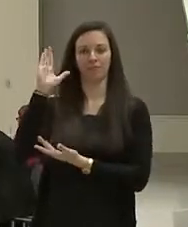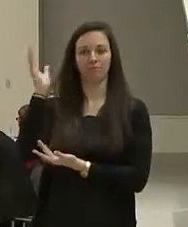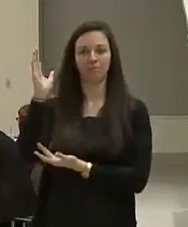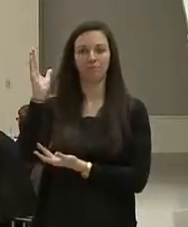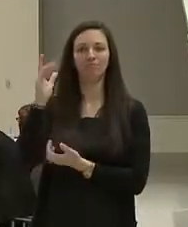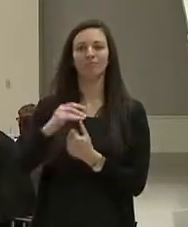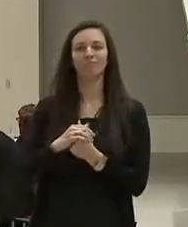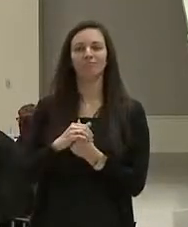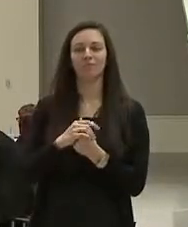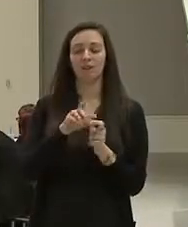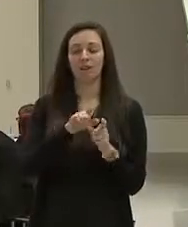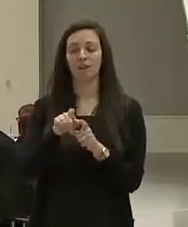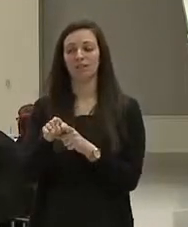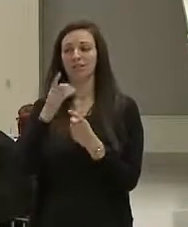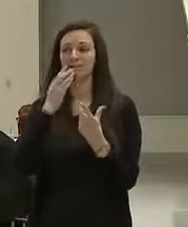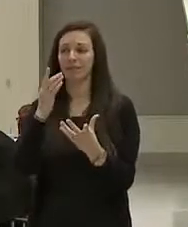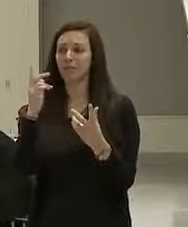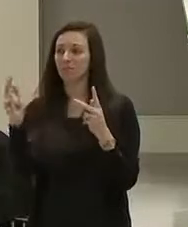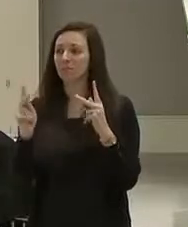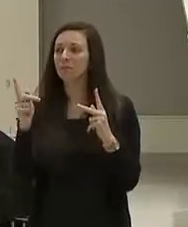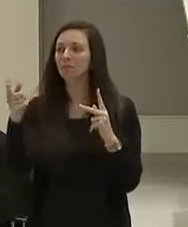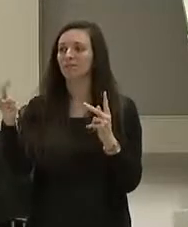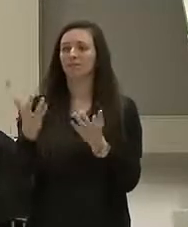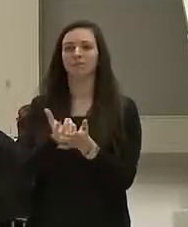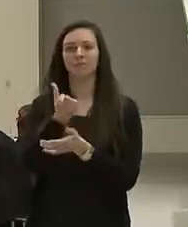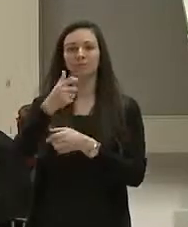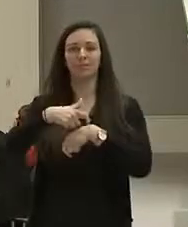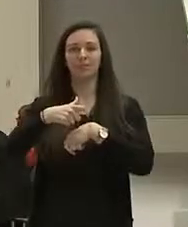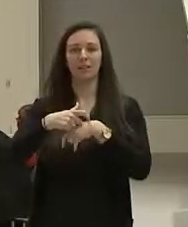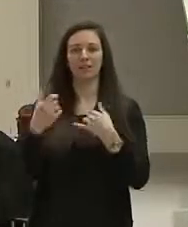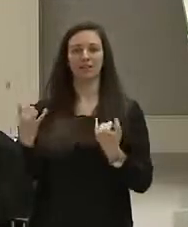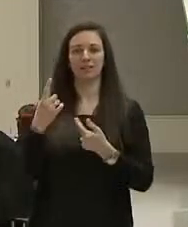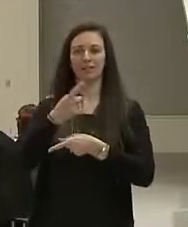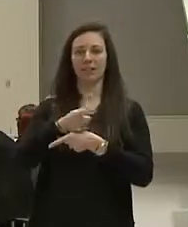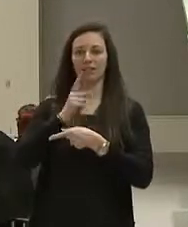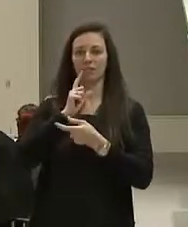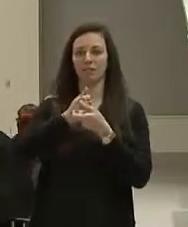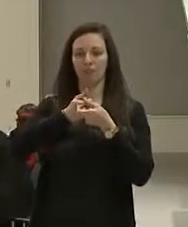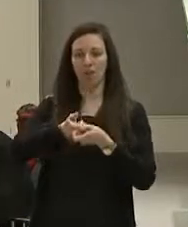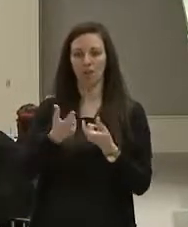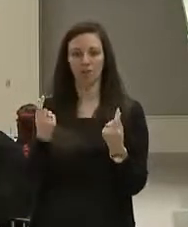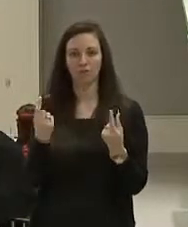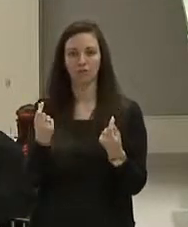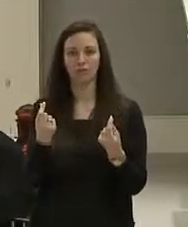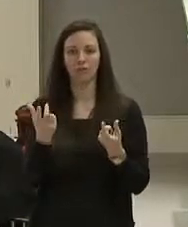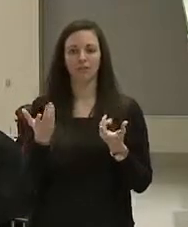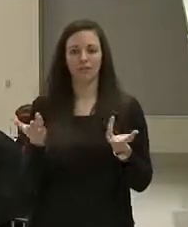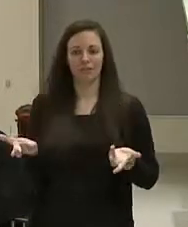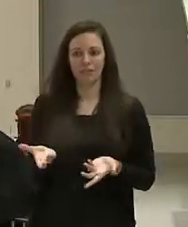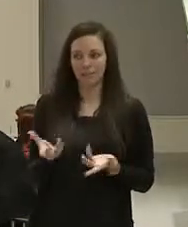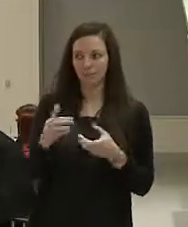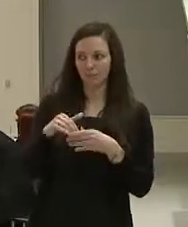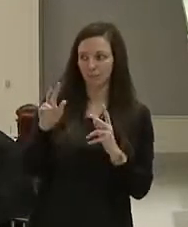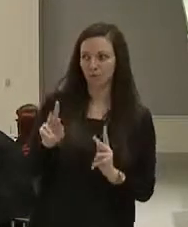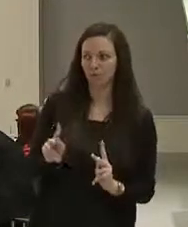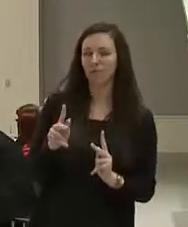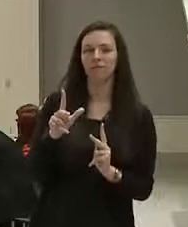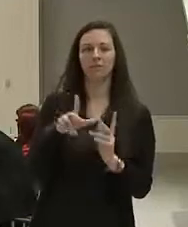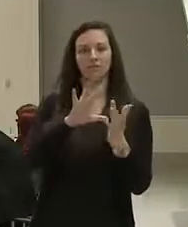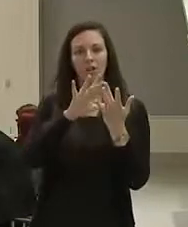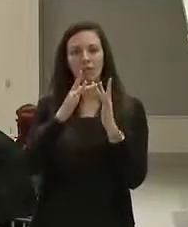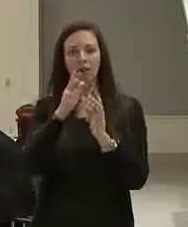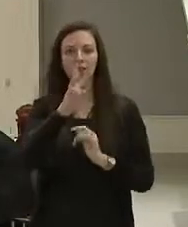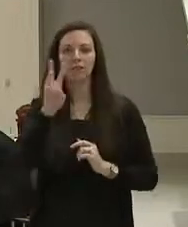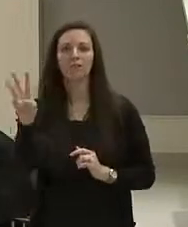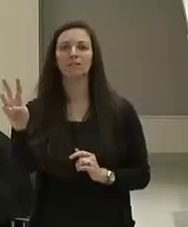have taken the time out of their day to follow what we're doing on the webcast online. And to those of you